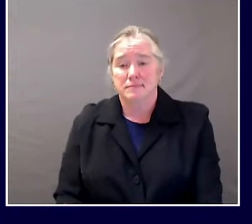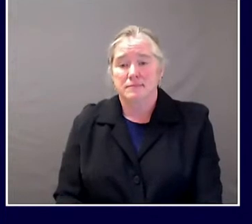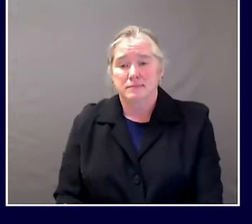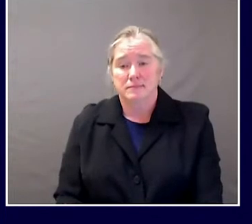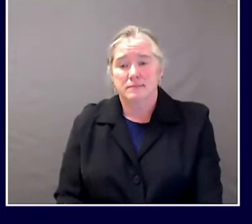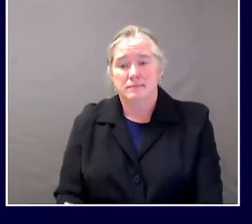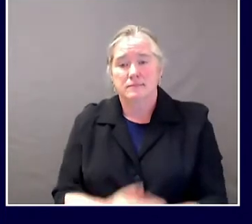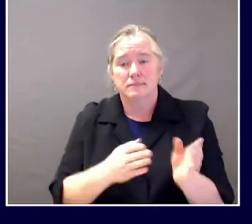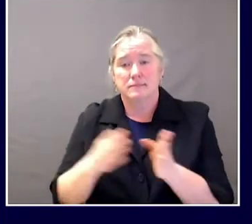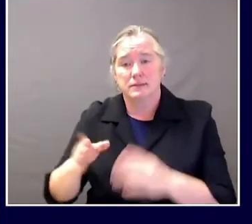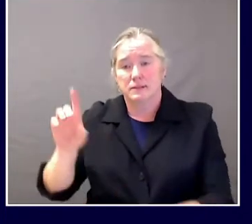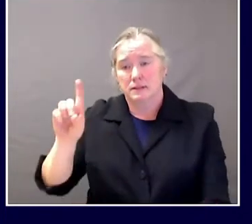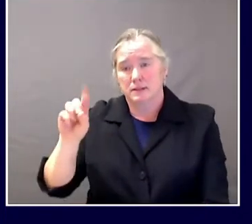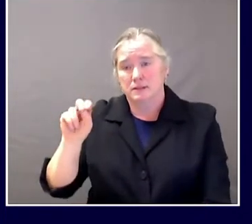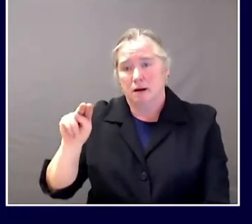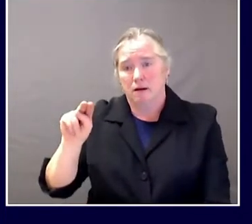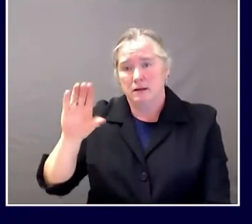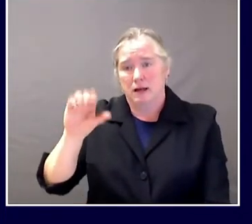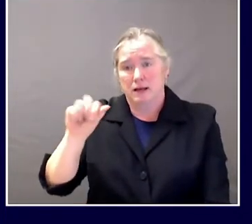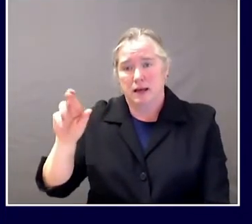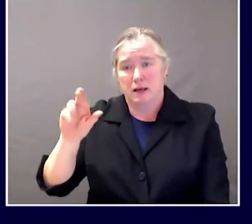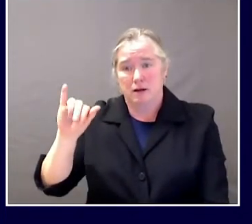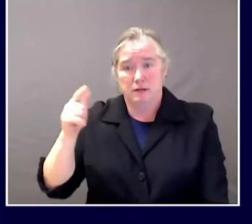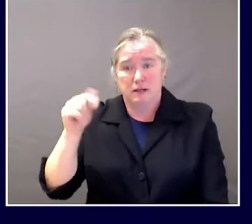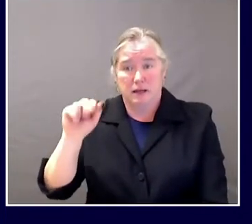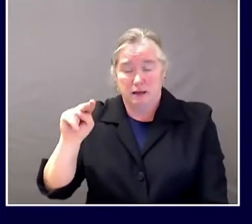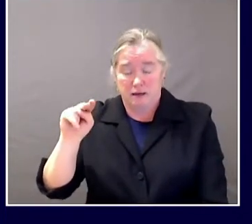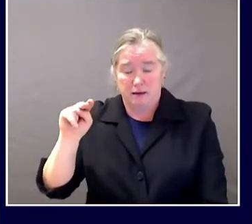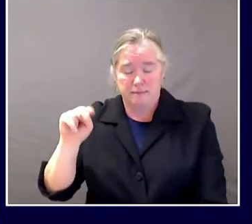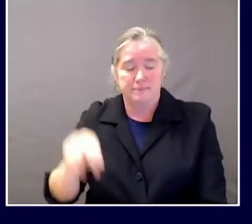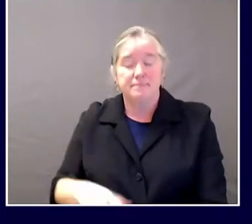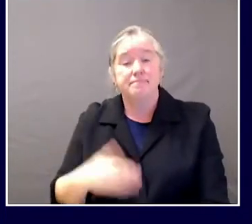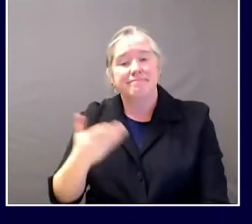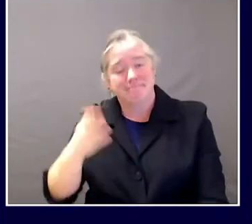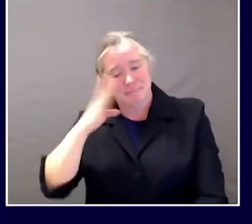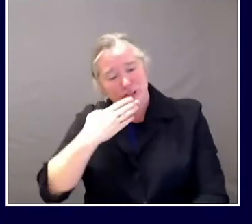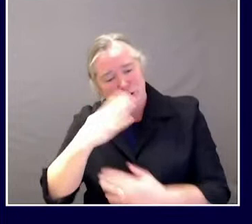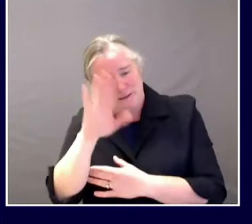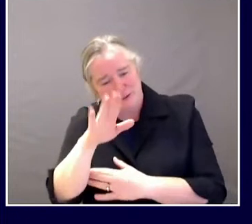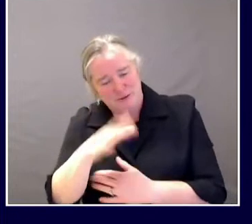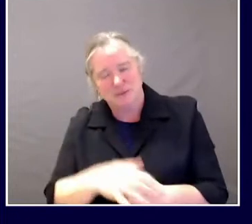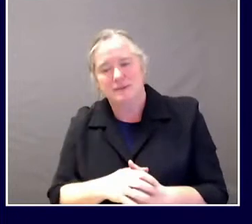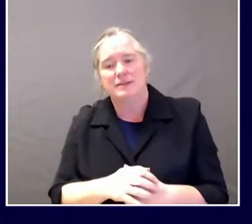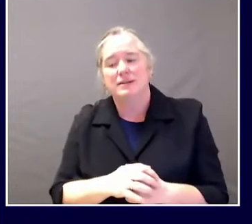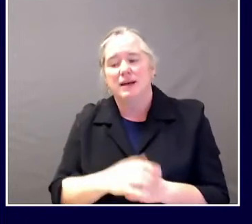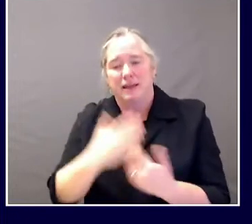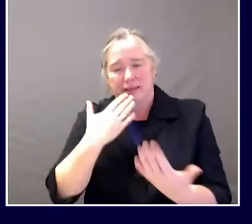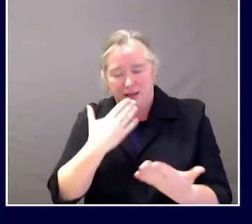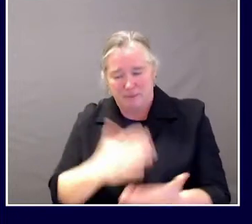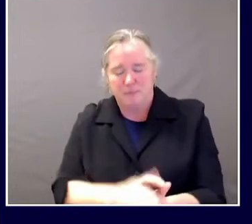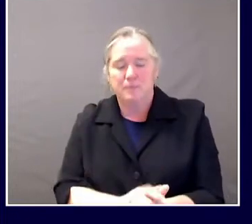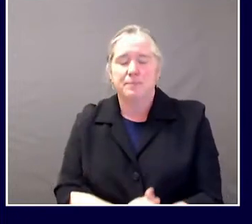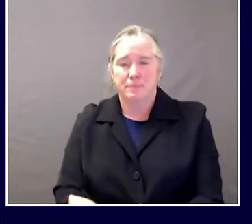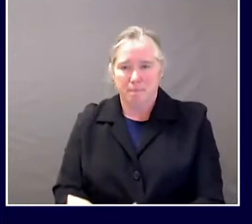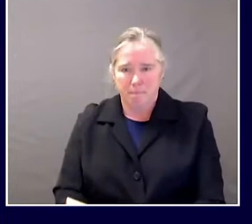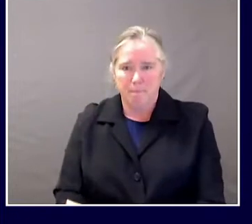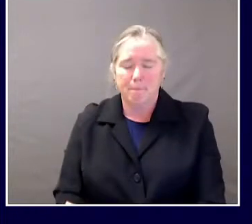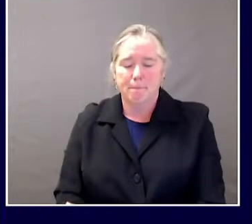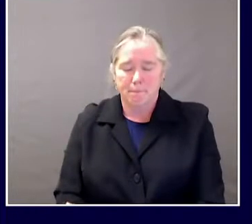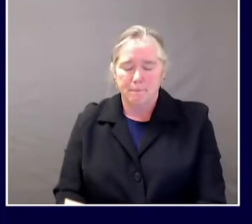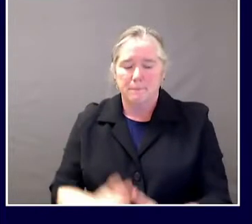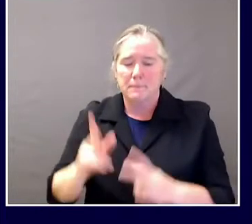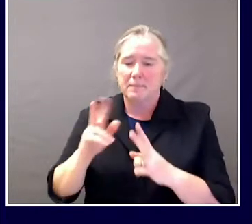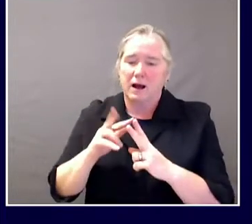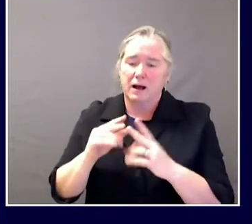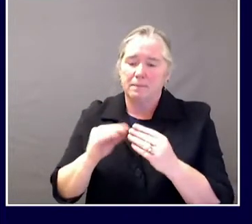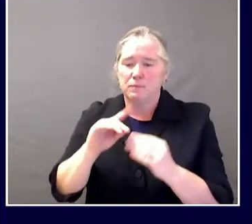to Don Kerrigan at News Center next. Good afternoon, Dr. Shah. Thank you very much. A couple more questions